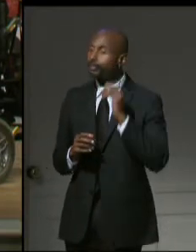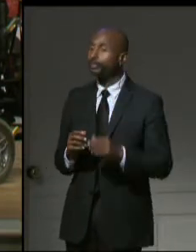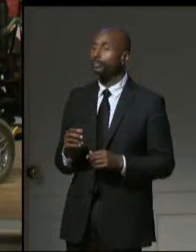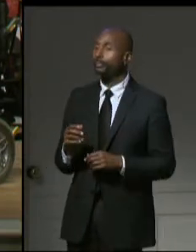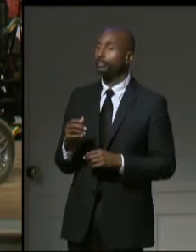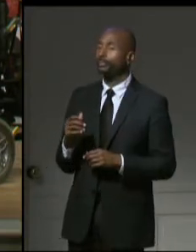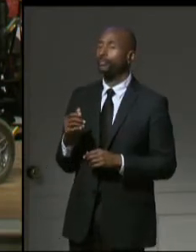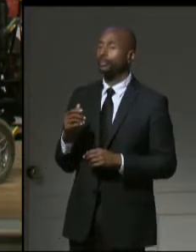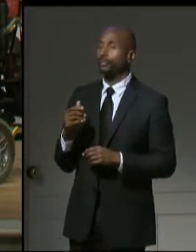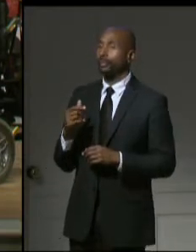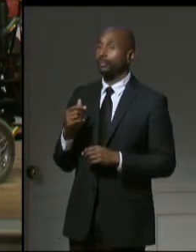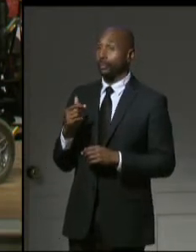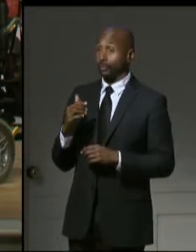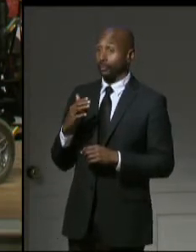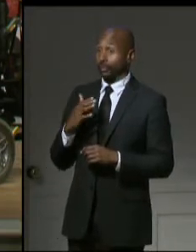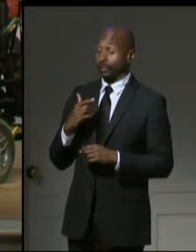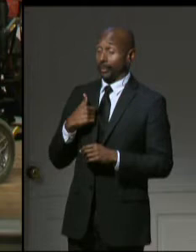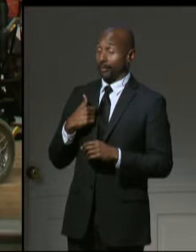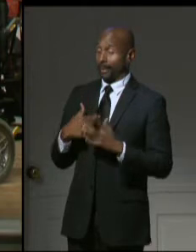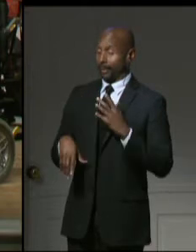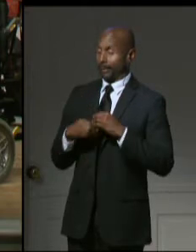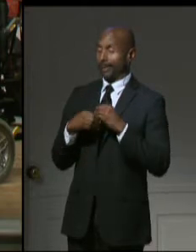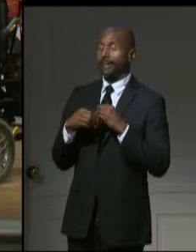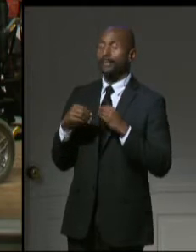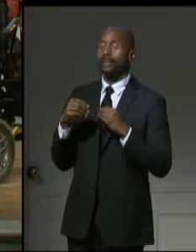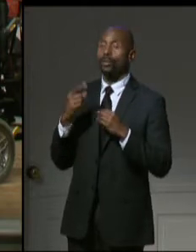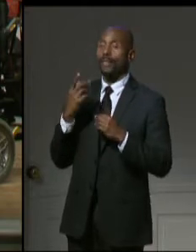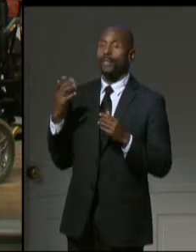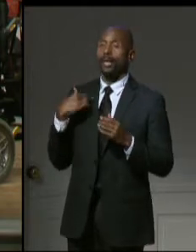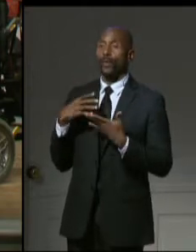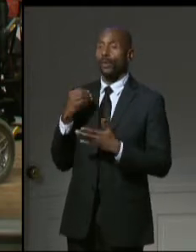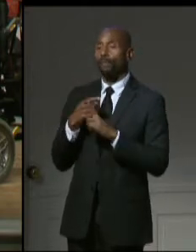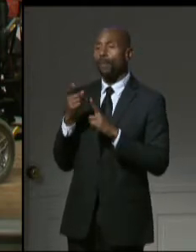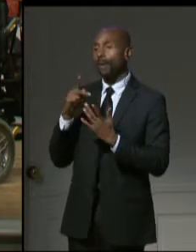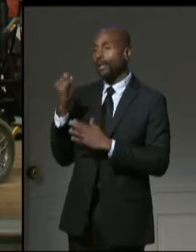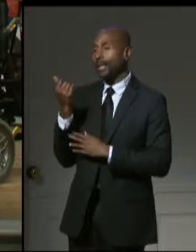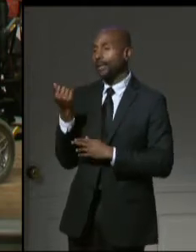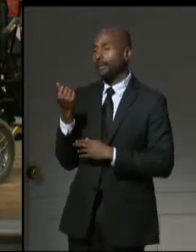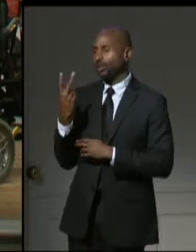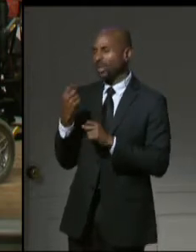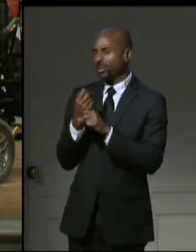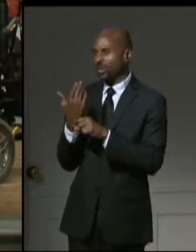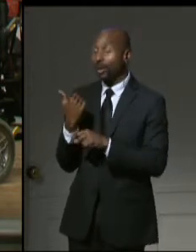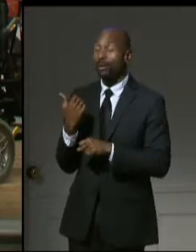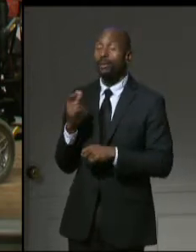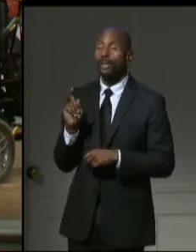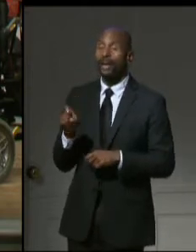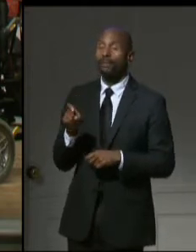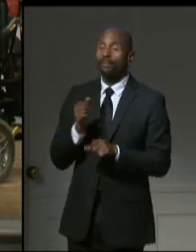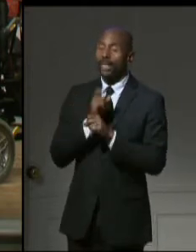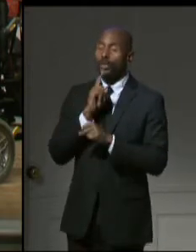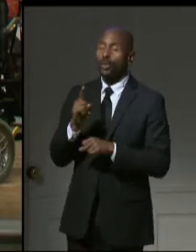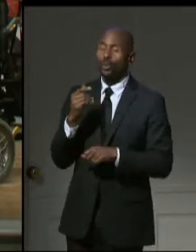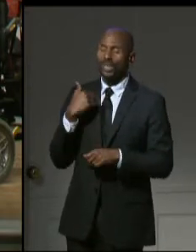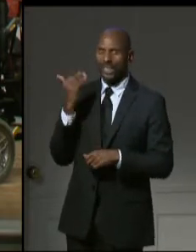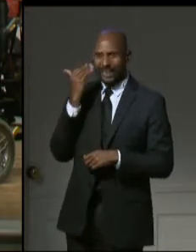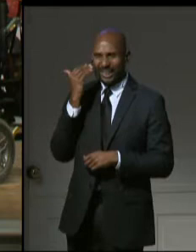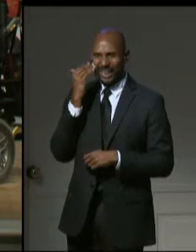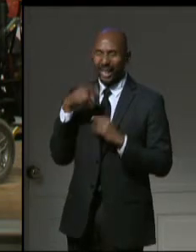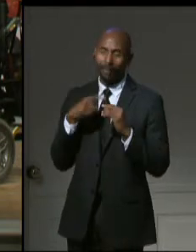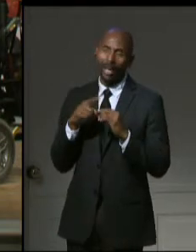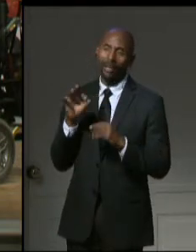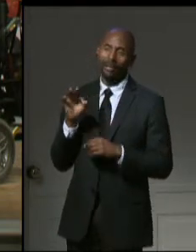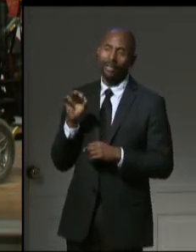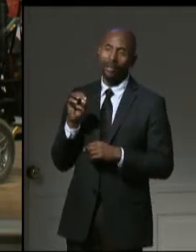I would say one of the things we learned on a project a couple of years ago is just being really mindful about the format that